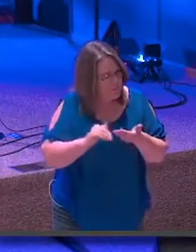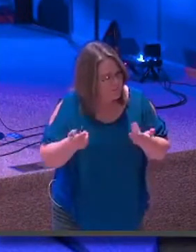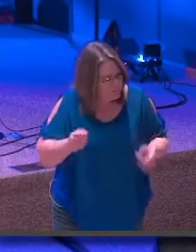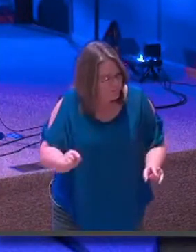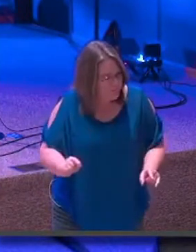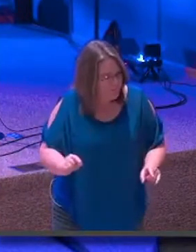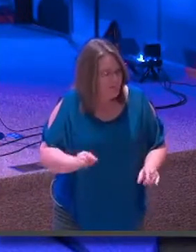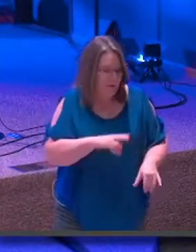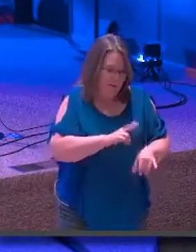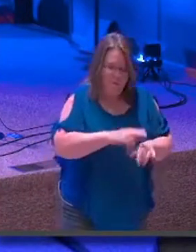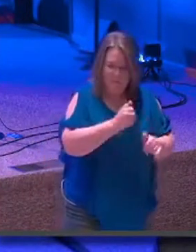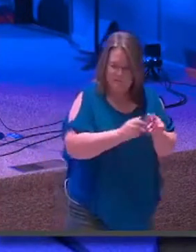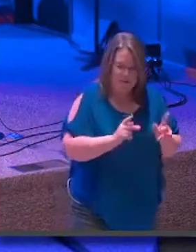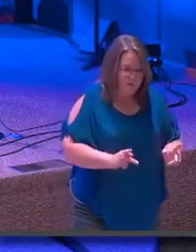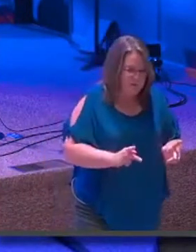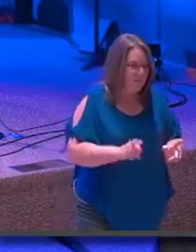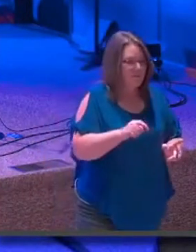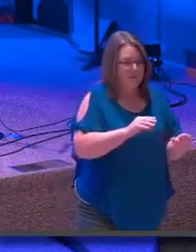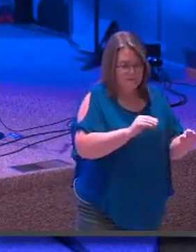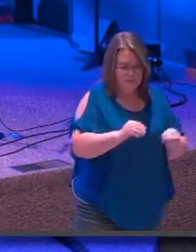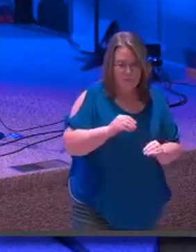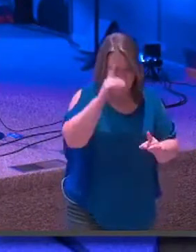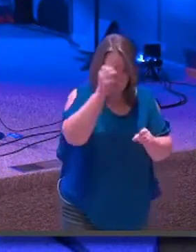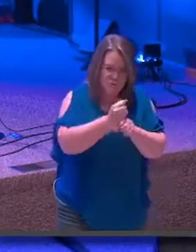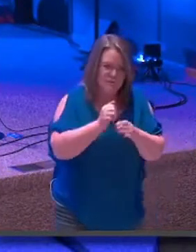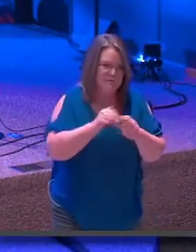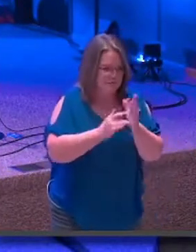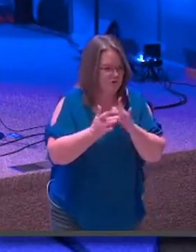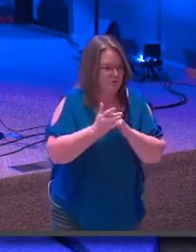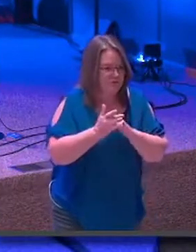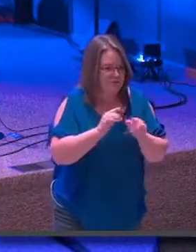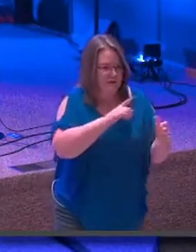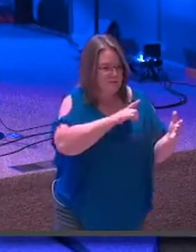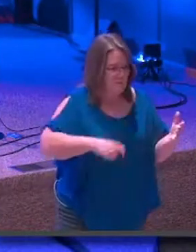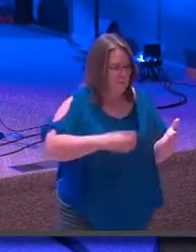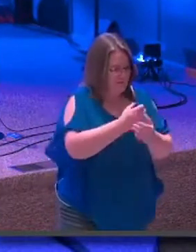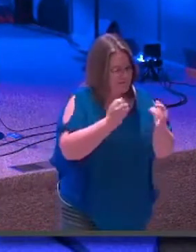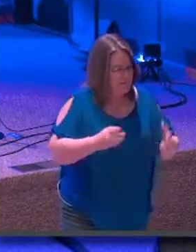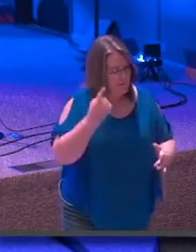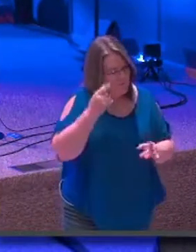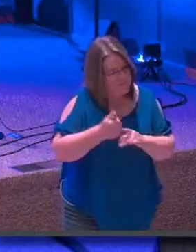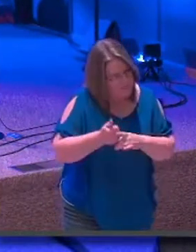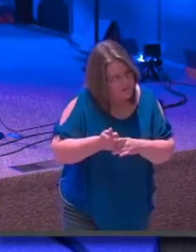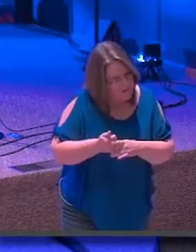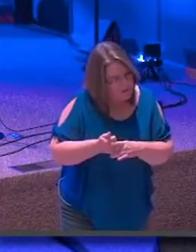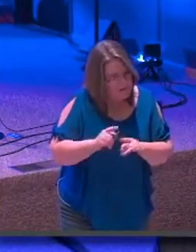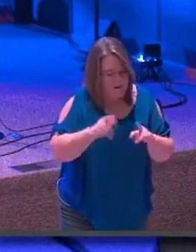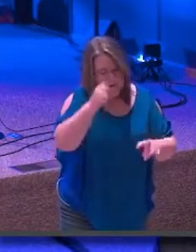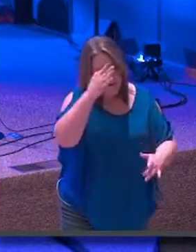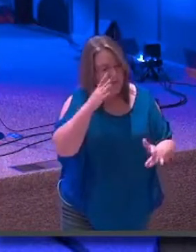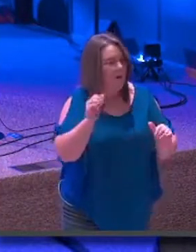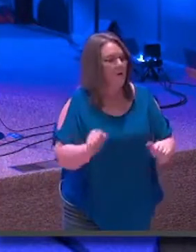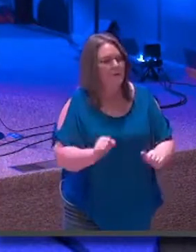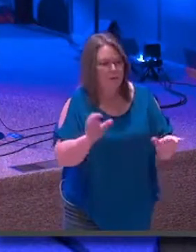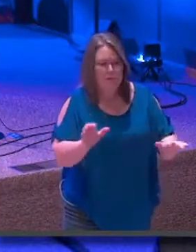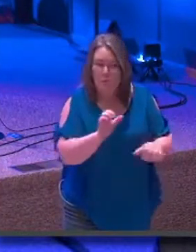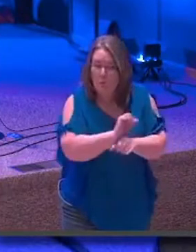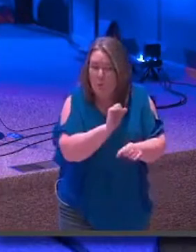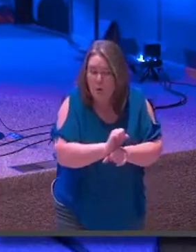every person needs to place their trust in Jesus as Lord and Savior for themselves, but God can do a work even if